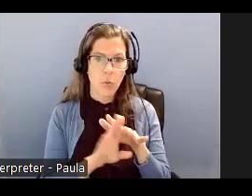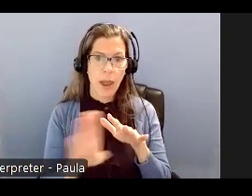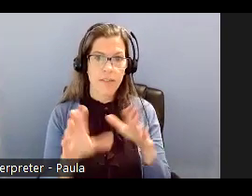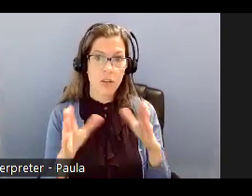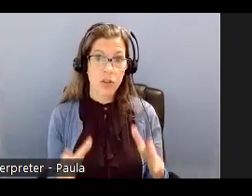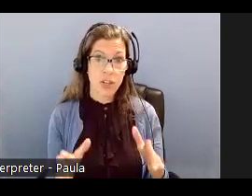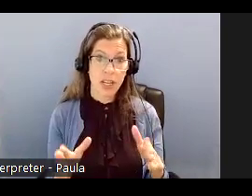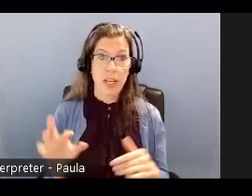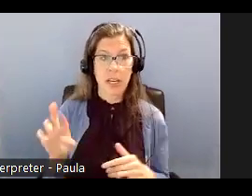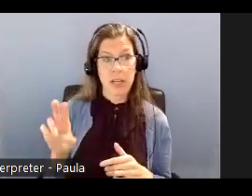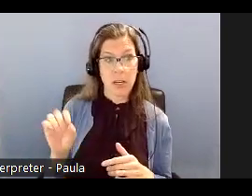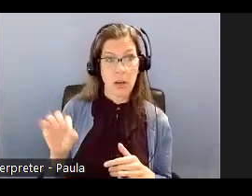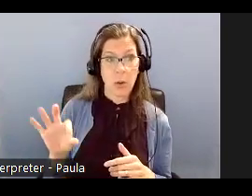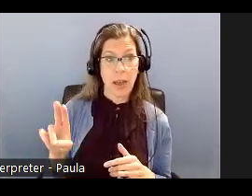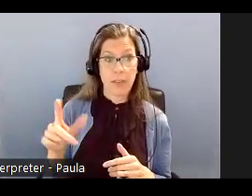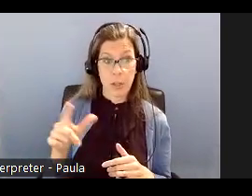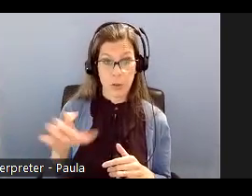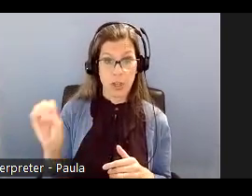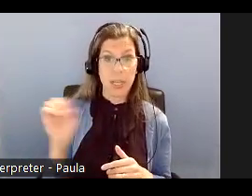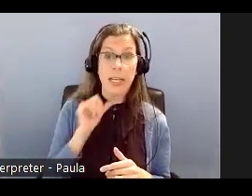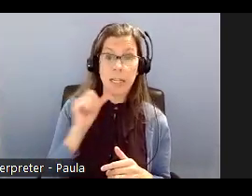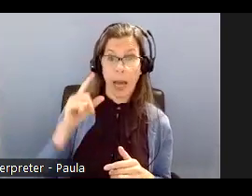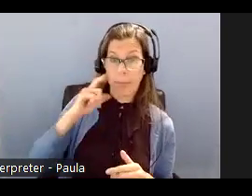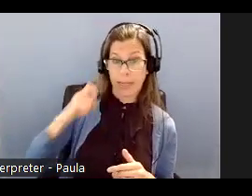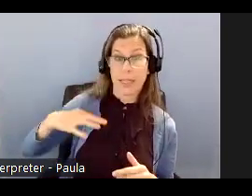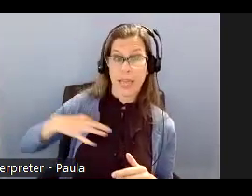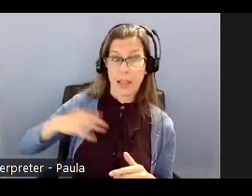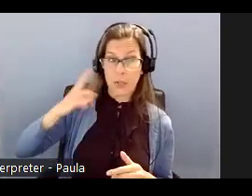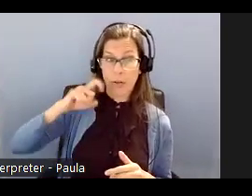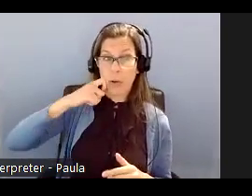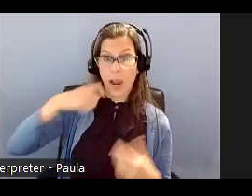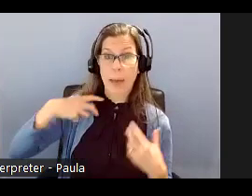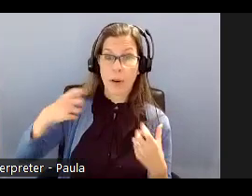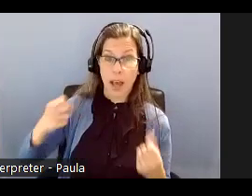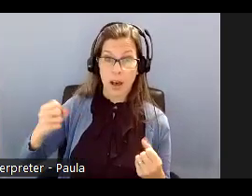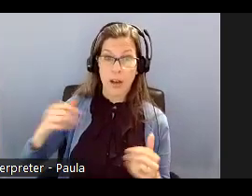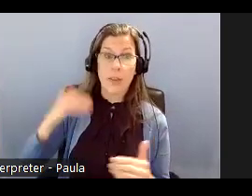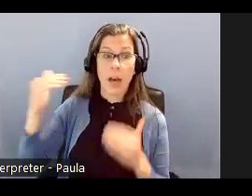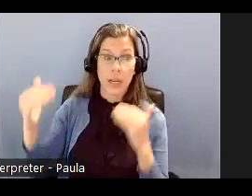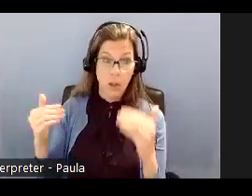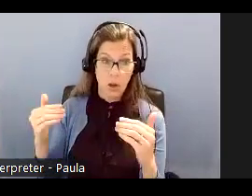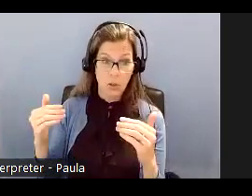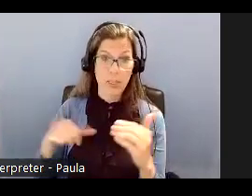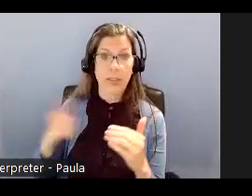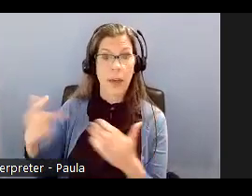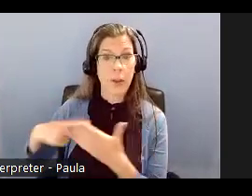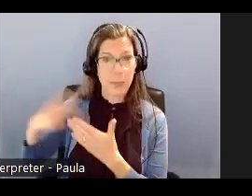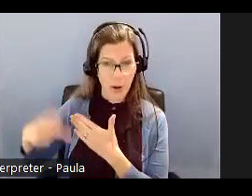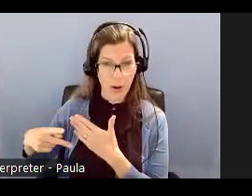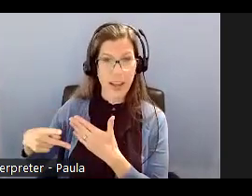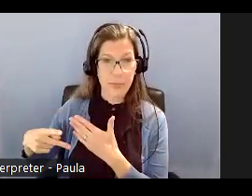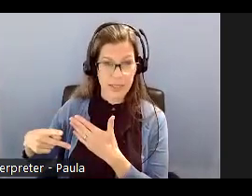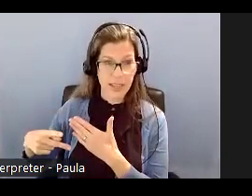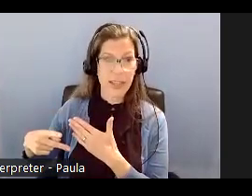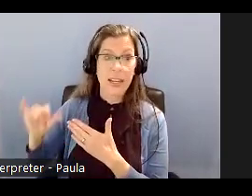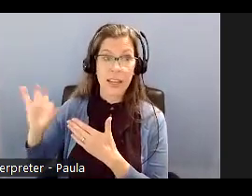know refugees are not because they're eligible for Apple Health adults and the other programs. So